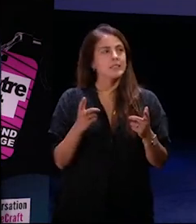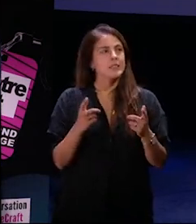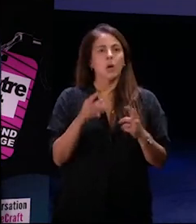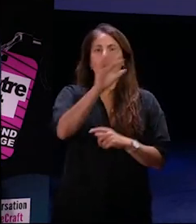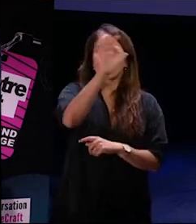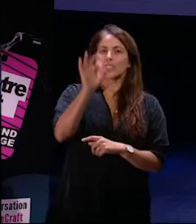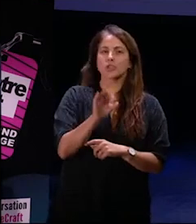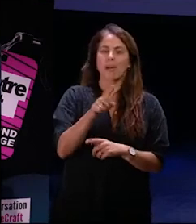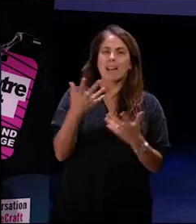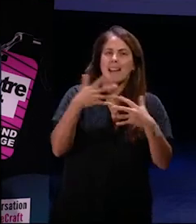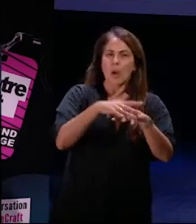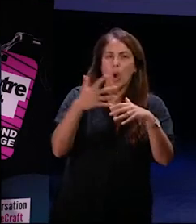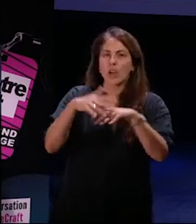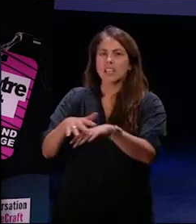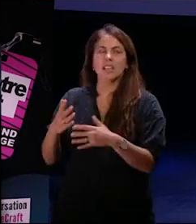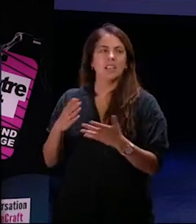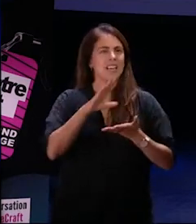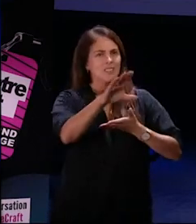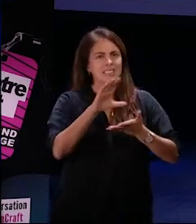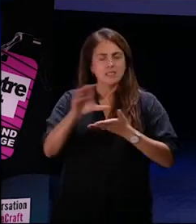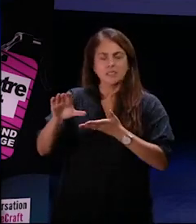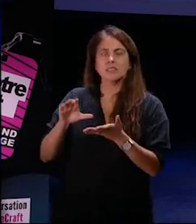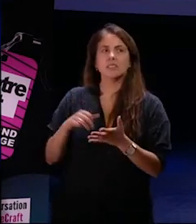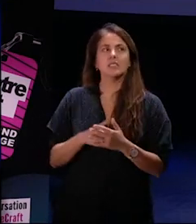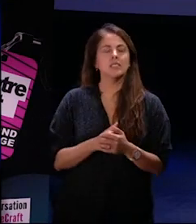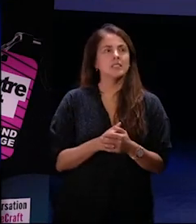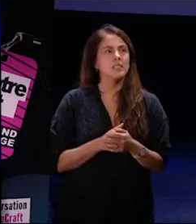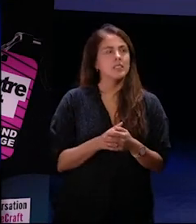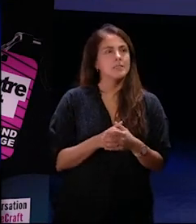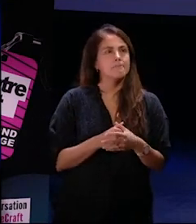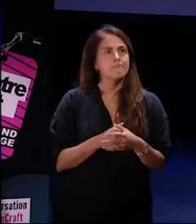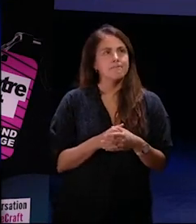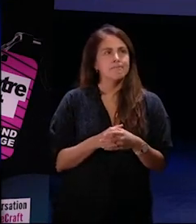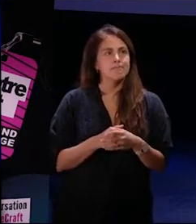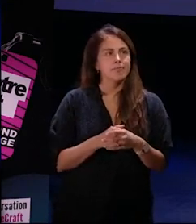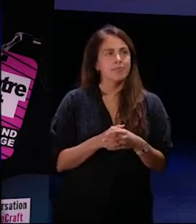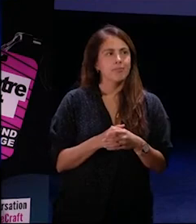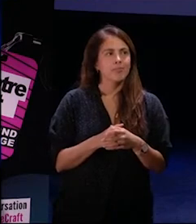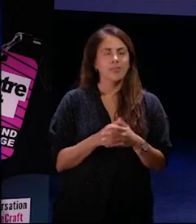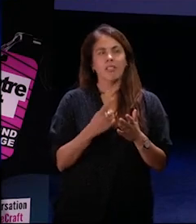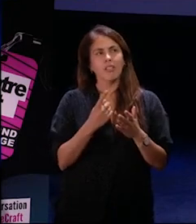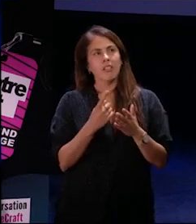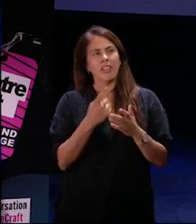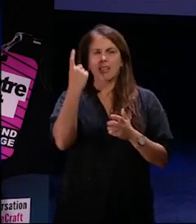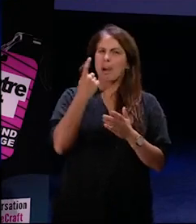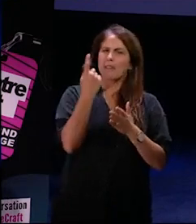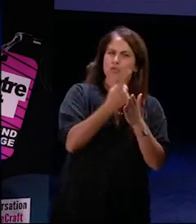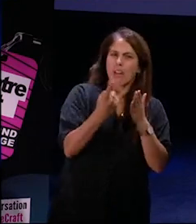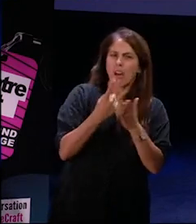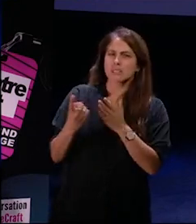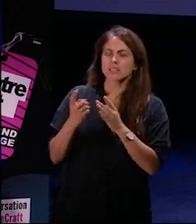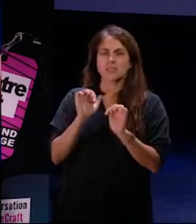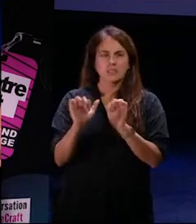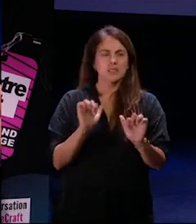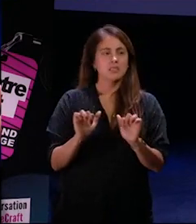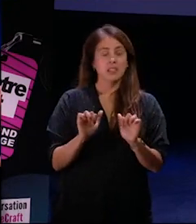question about networking and the question about investors. And actually, in the conversation about freelancers generally, I think what